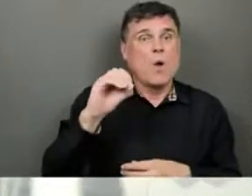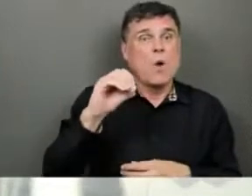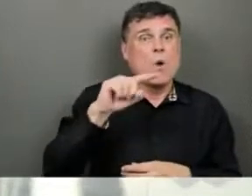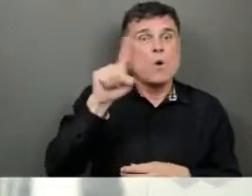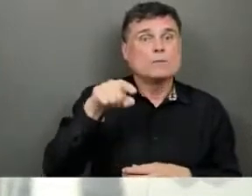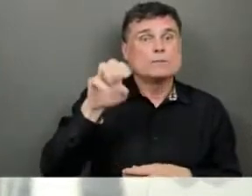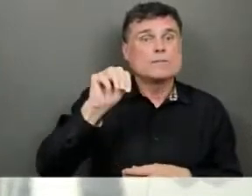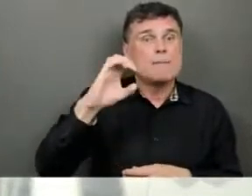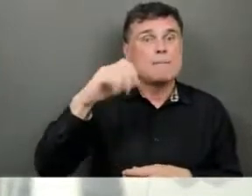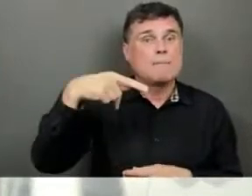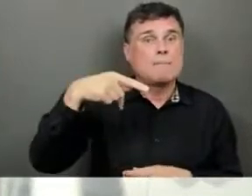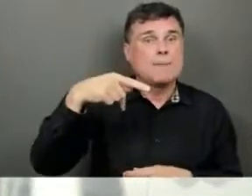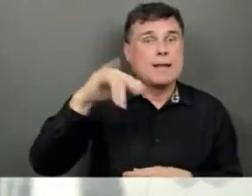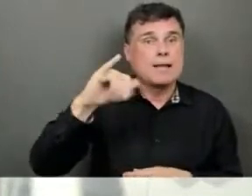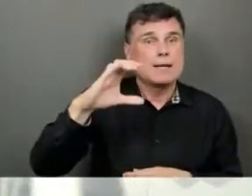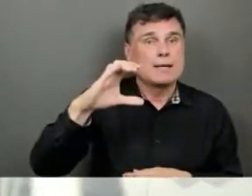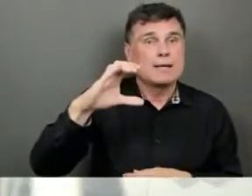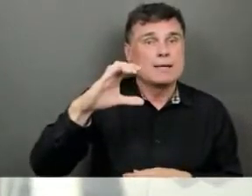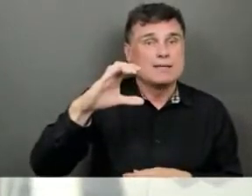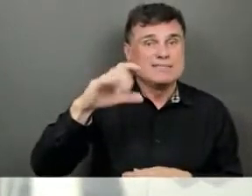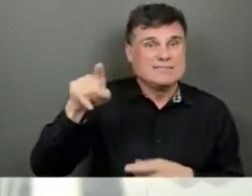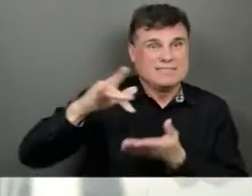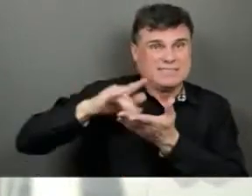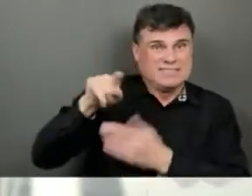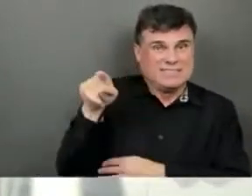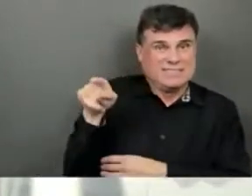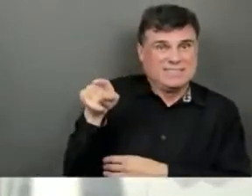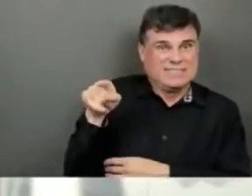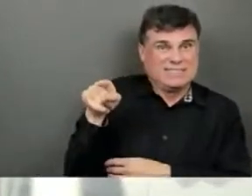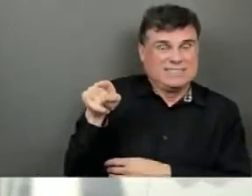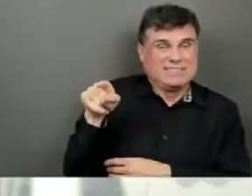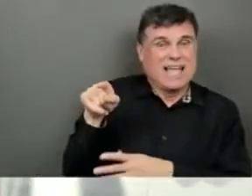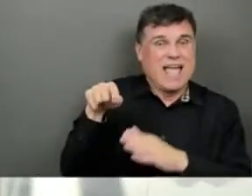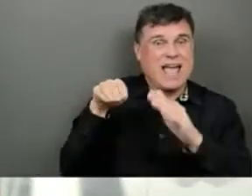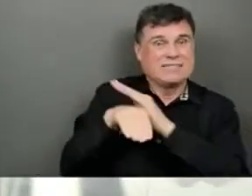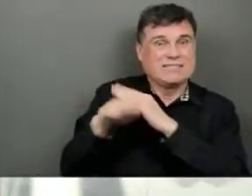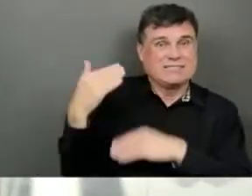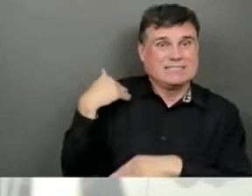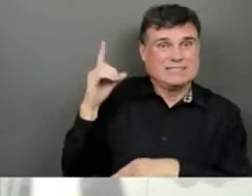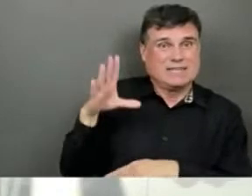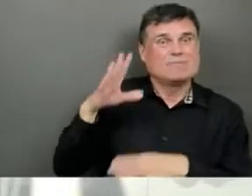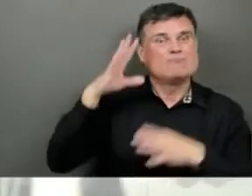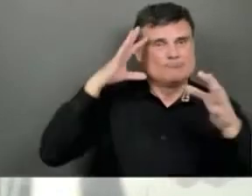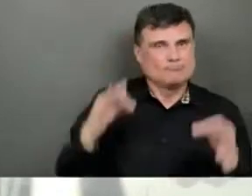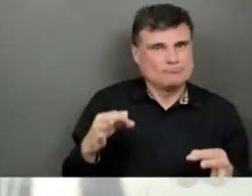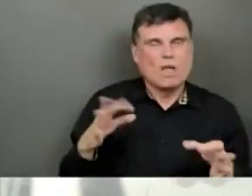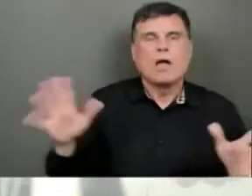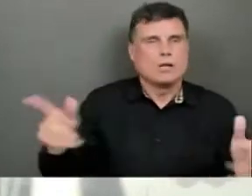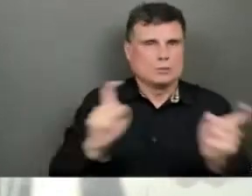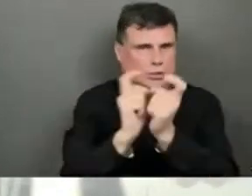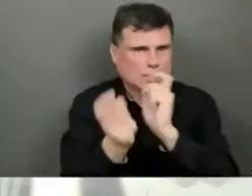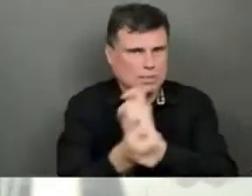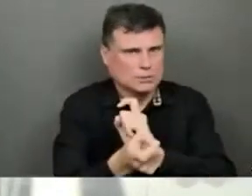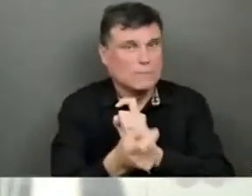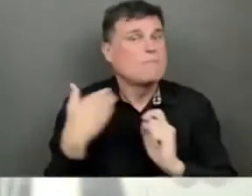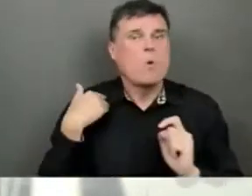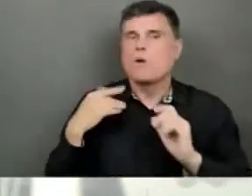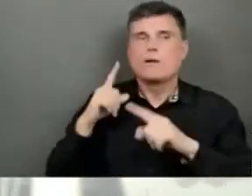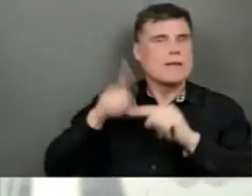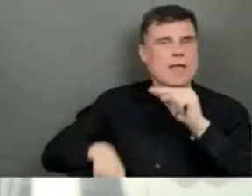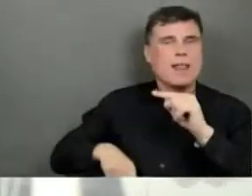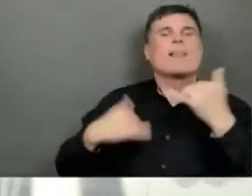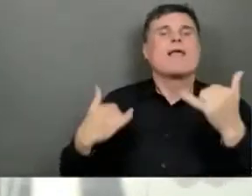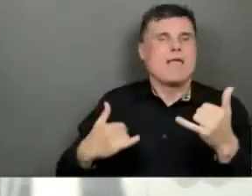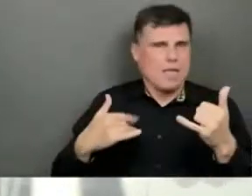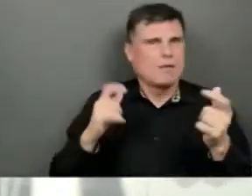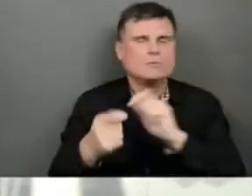in December and in significant ways. So one can review these things. So these